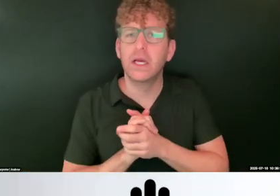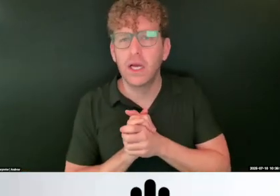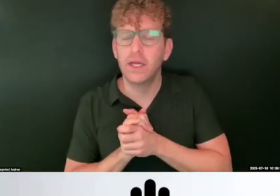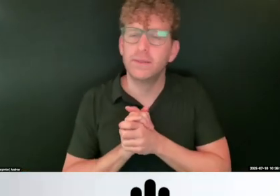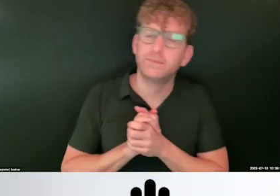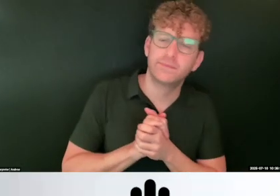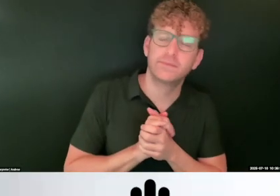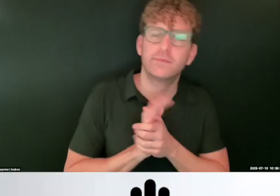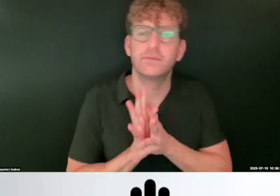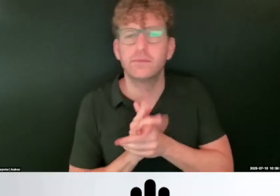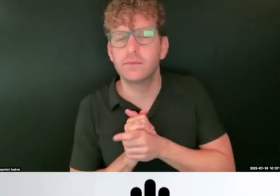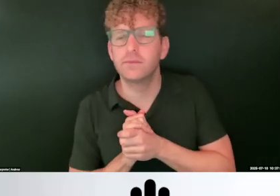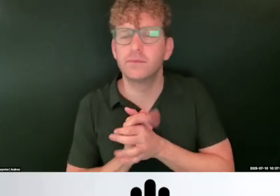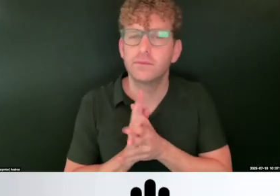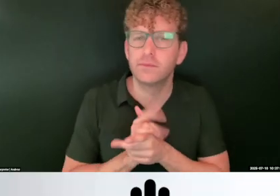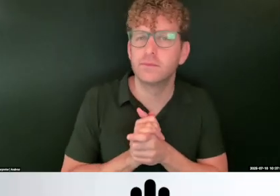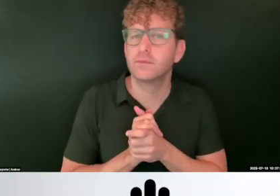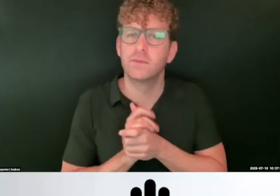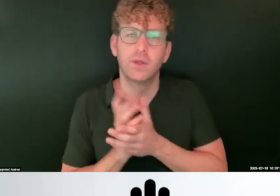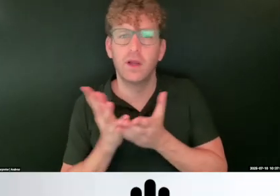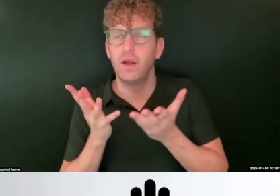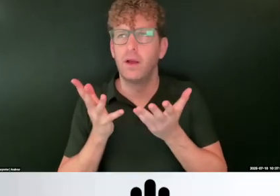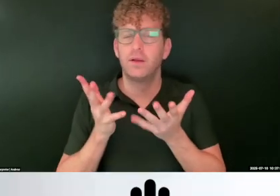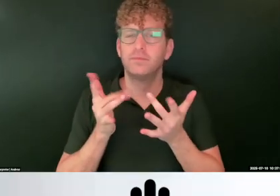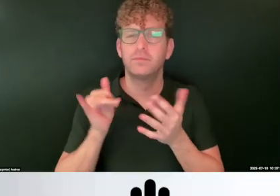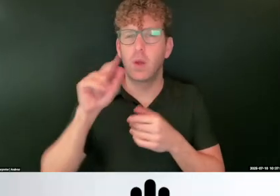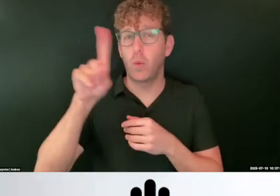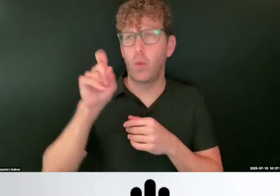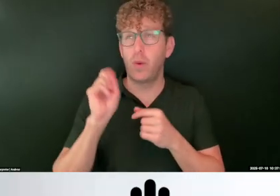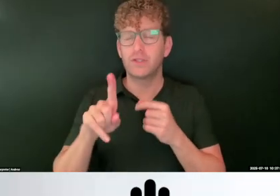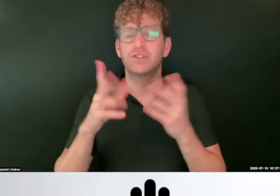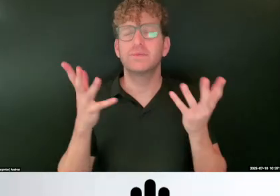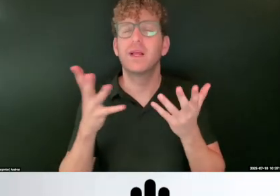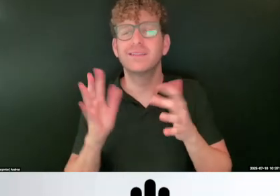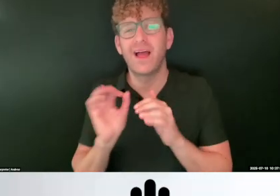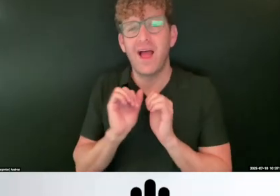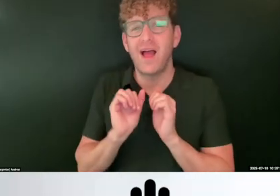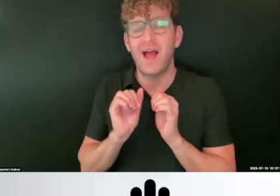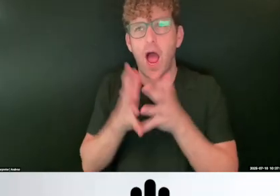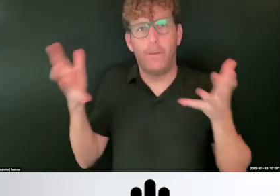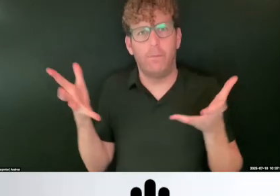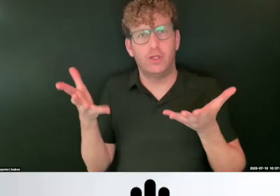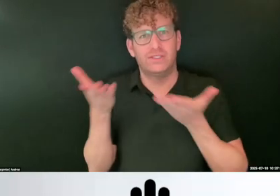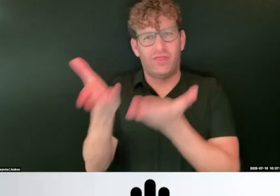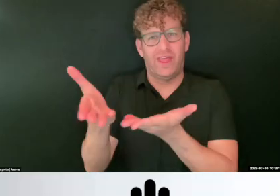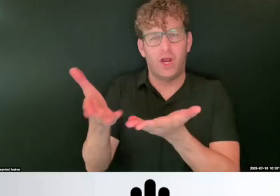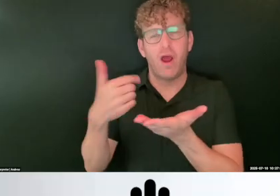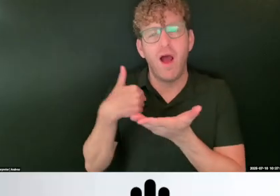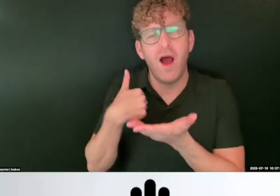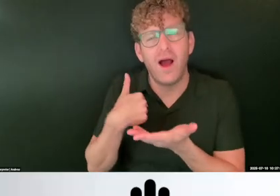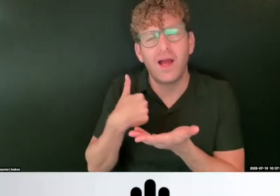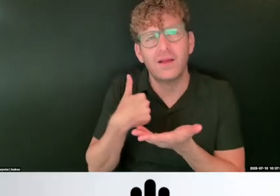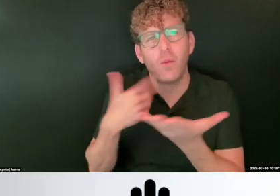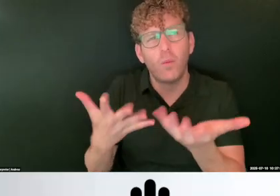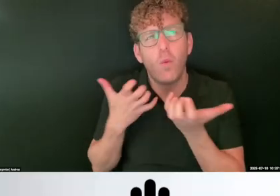answer the question in terms of how much is there. But I think that what I wanted to say was that the